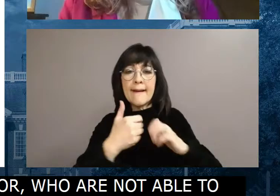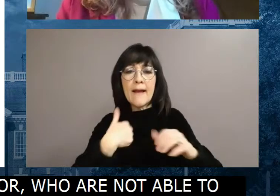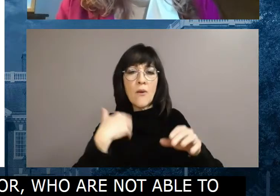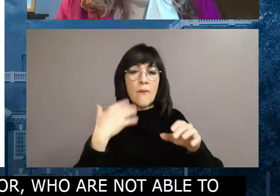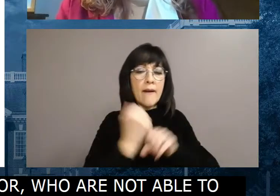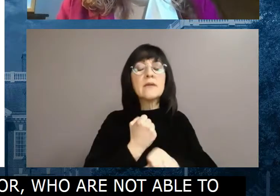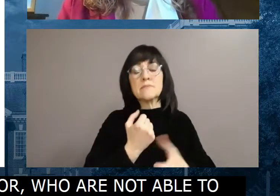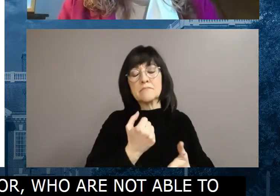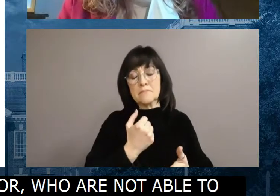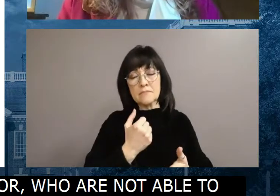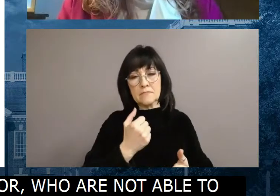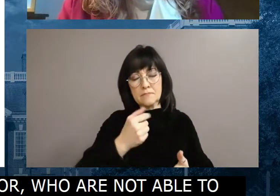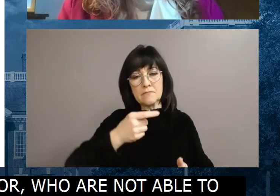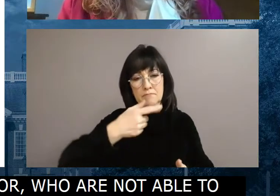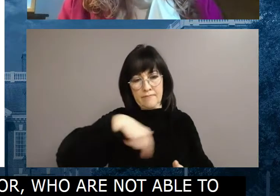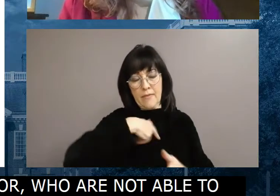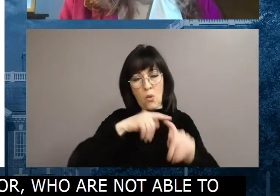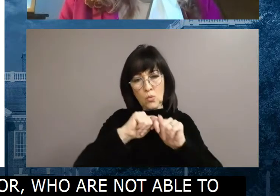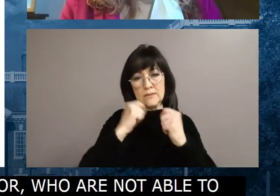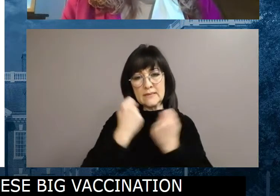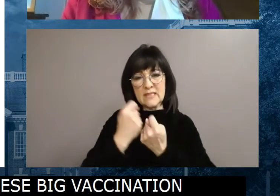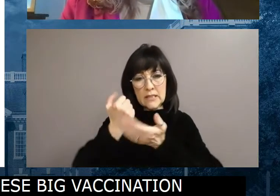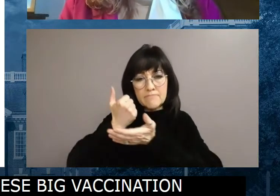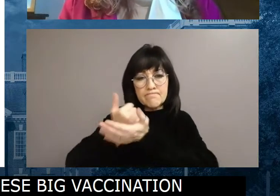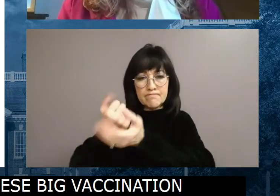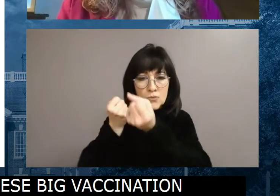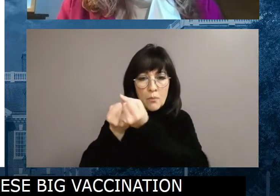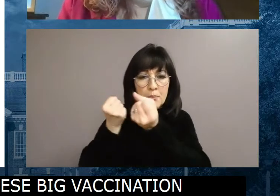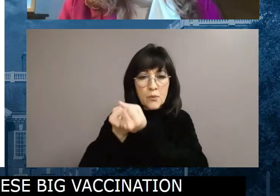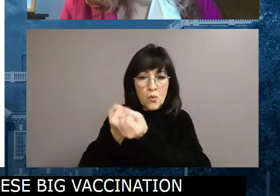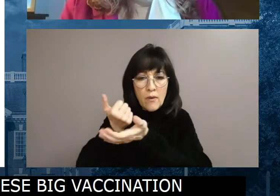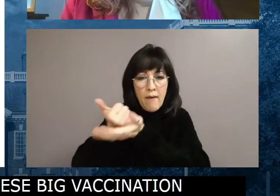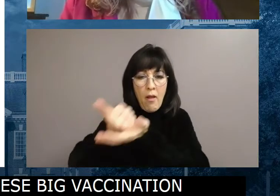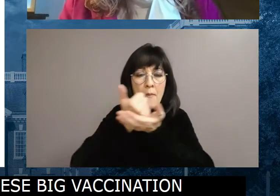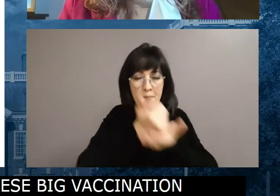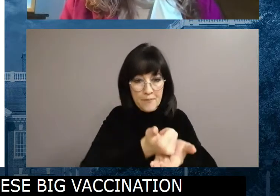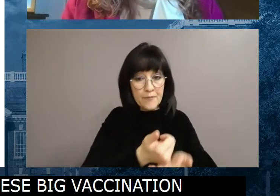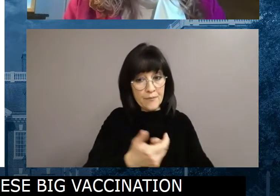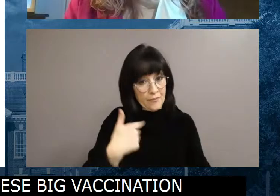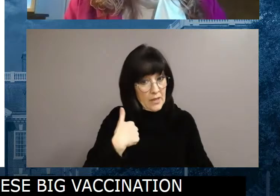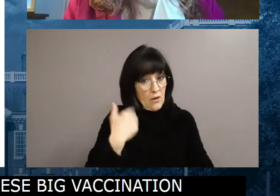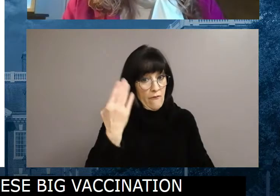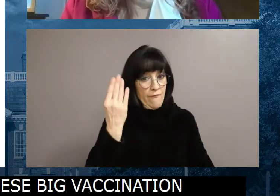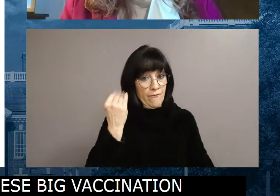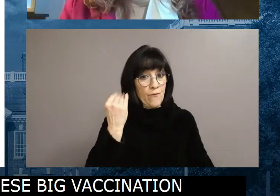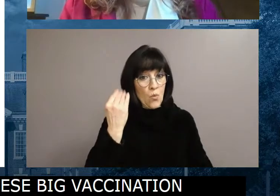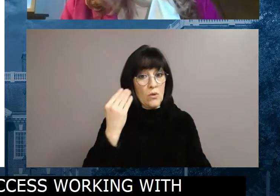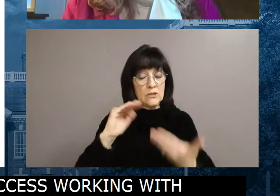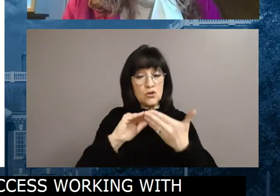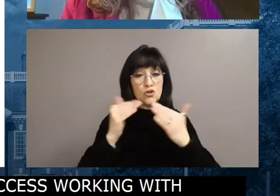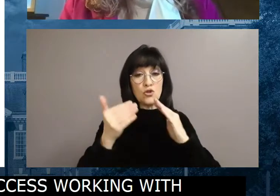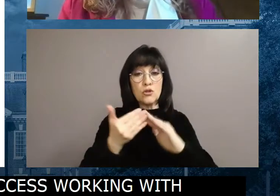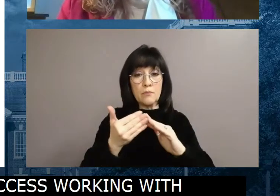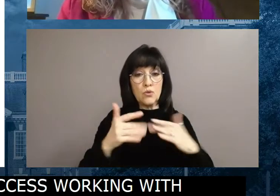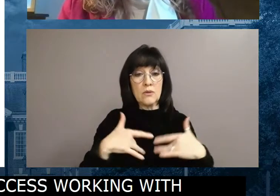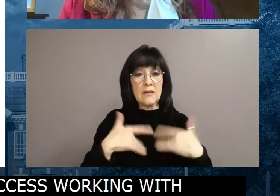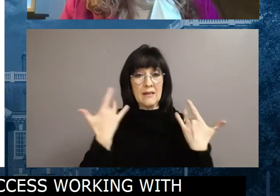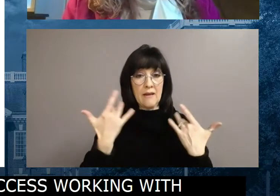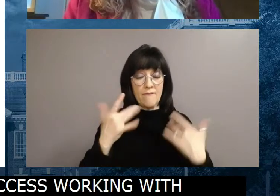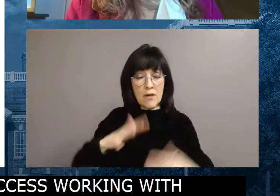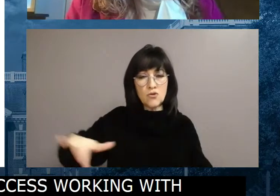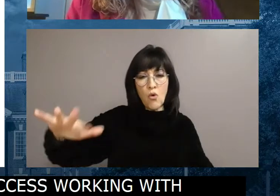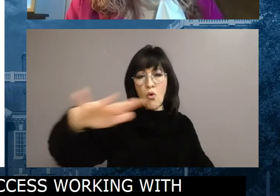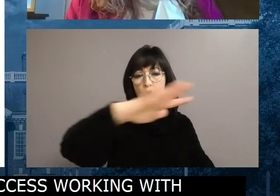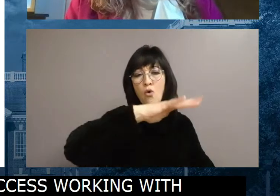state to vaccinate individuals. This upcoming week, we have 14 community-based events around the state, not quite as much because of